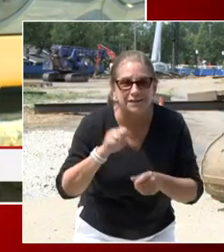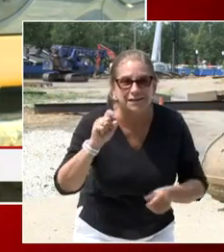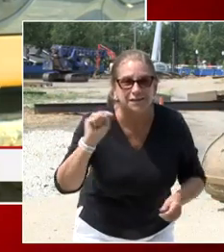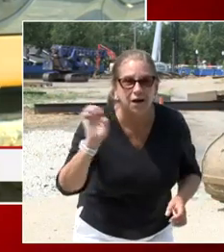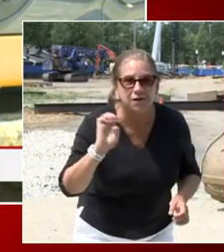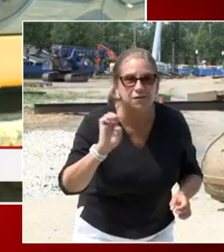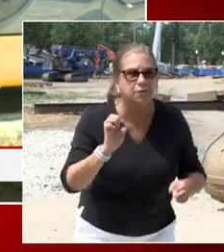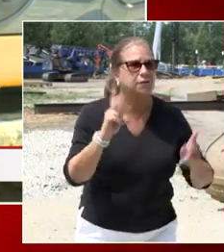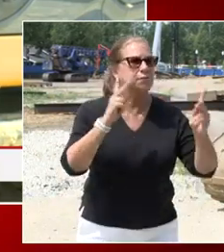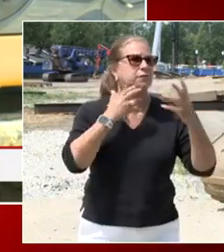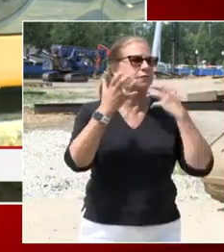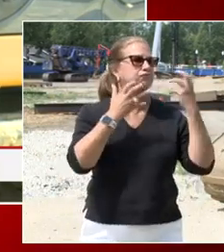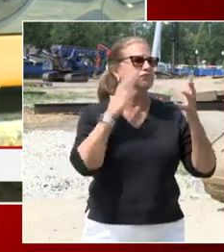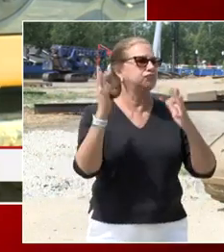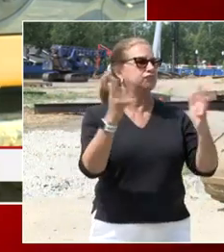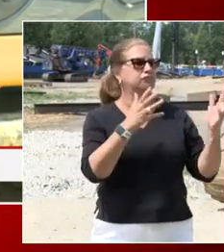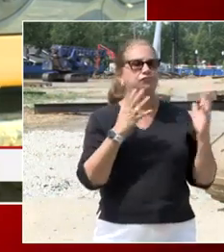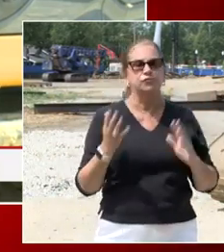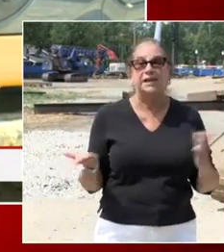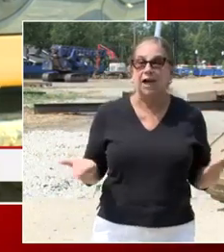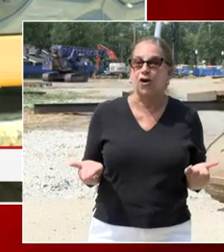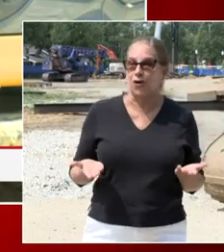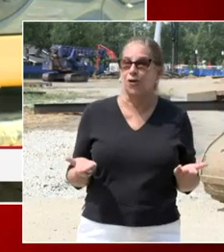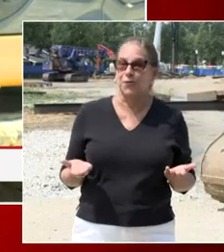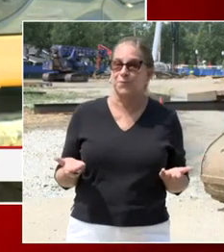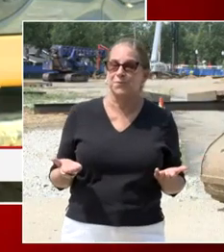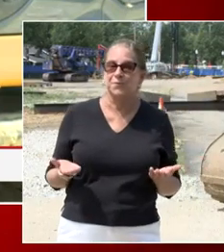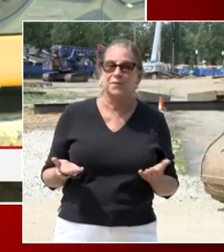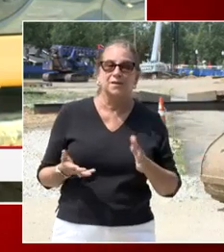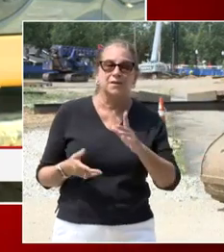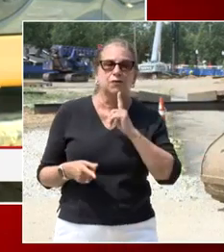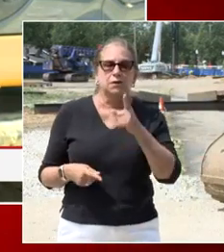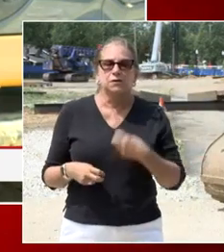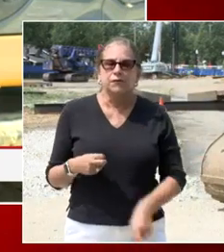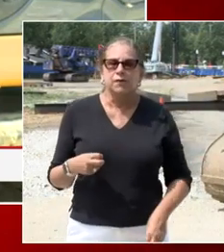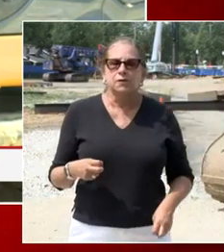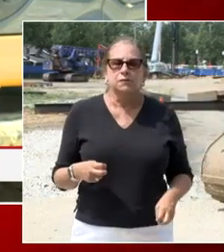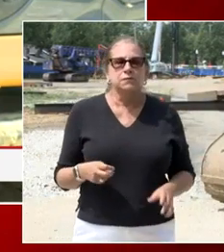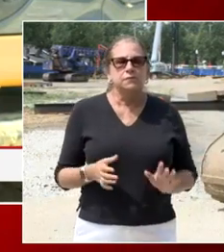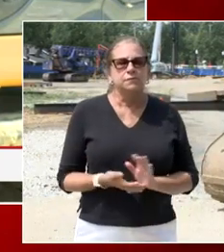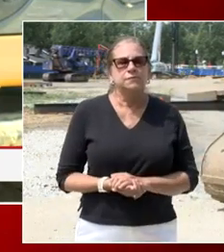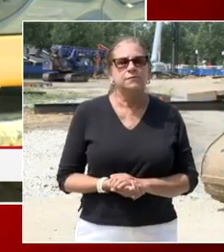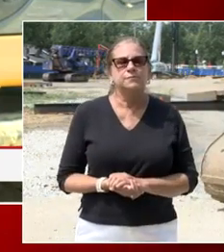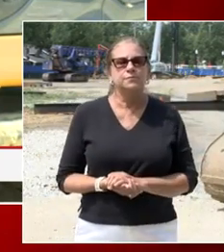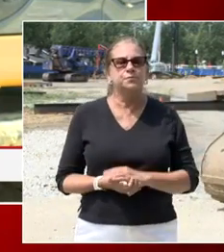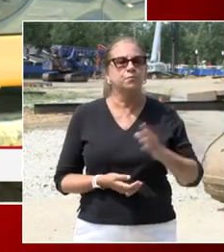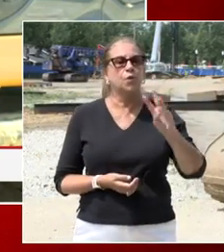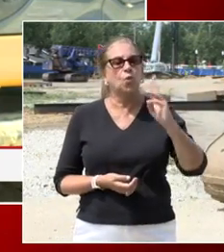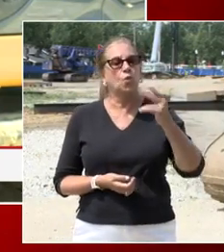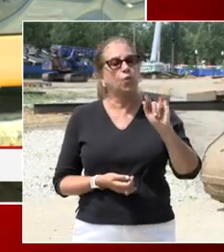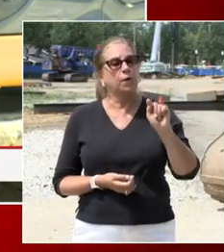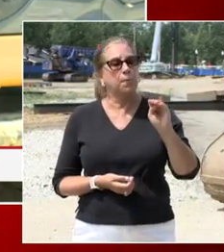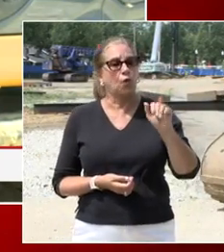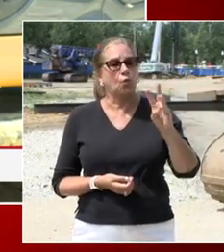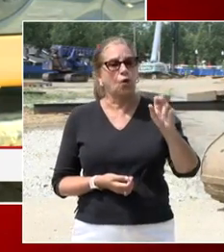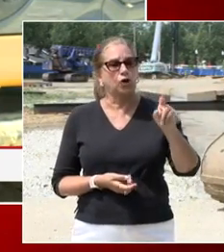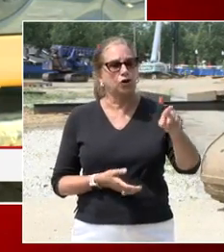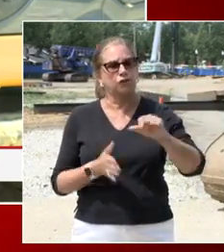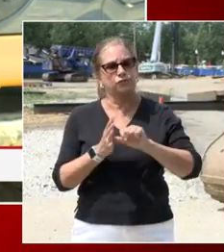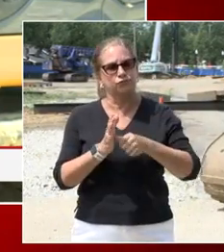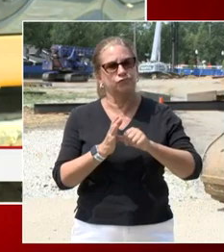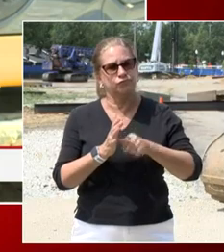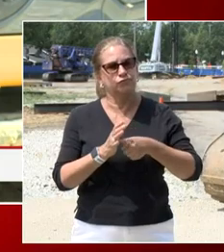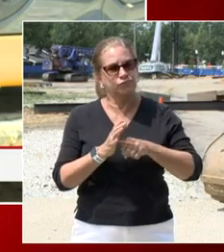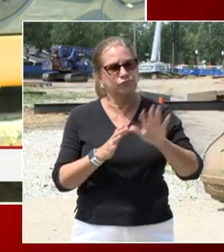It's difficult to state how important Whitman-Walker has been to D.C. residents. You've been a part of the community